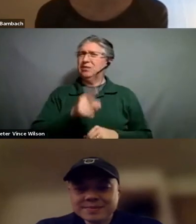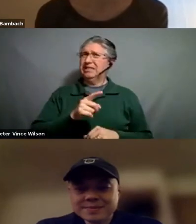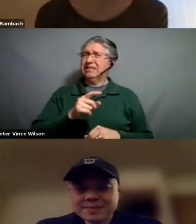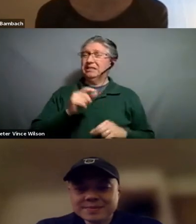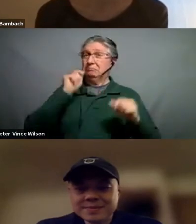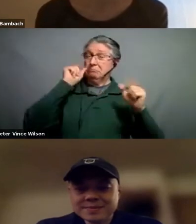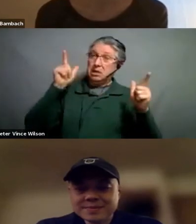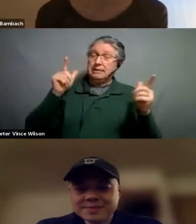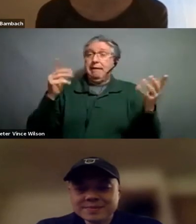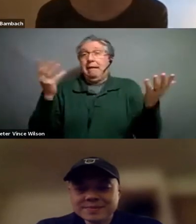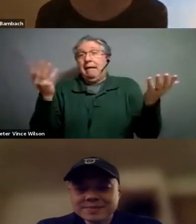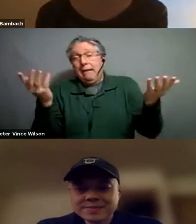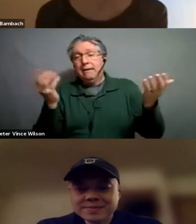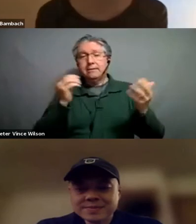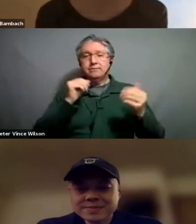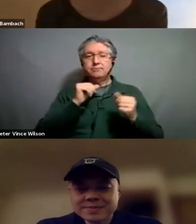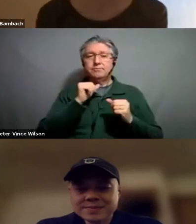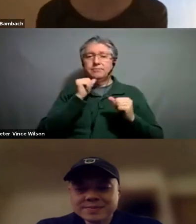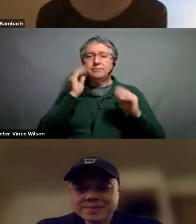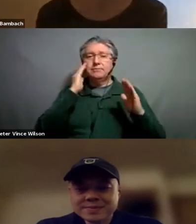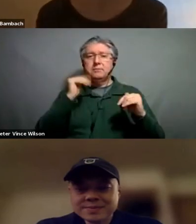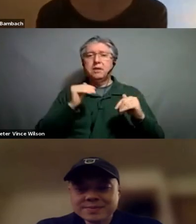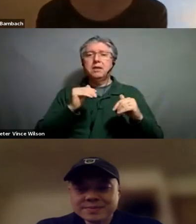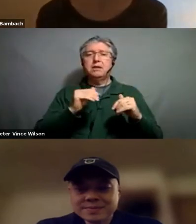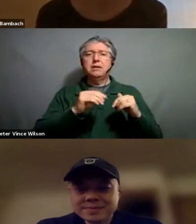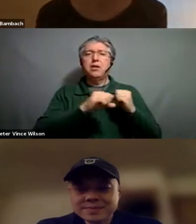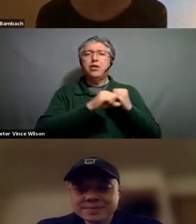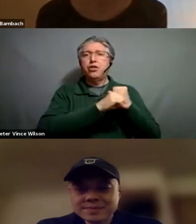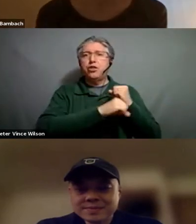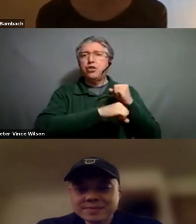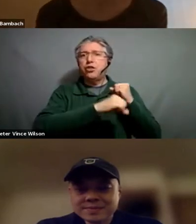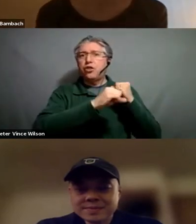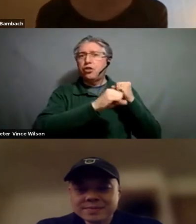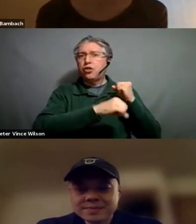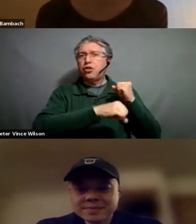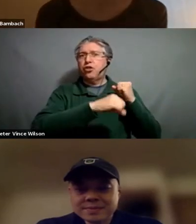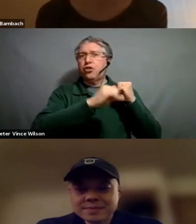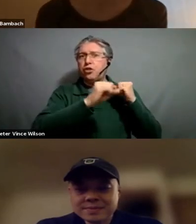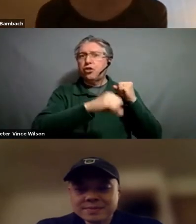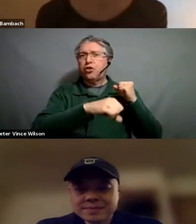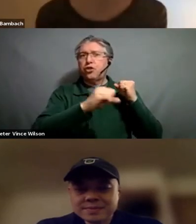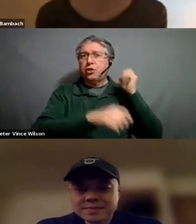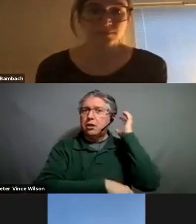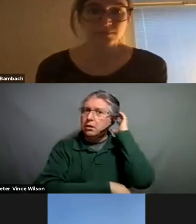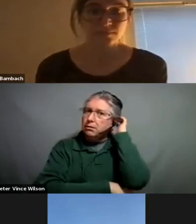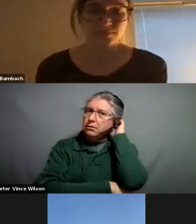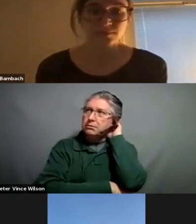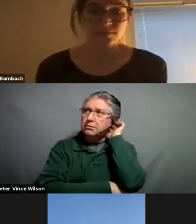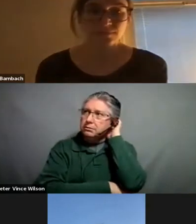surprised, and I guess I should not have been, because I knew where we were going. I was surprised at how long it took us to get to the design